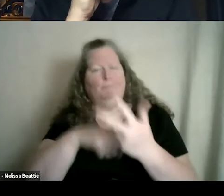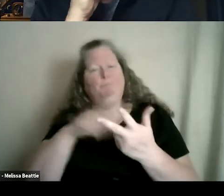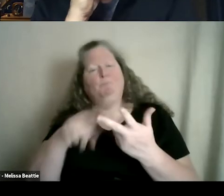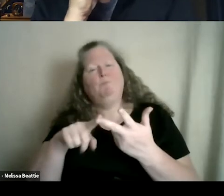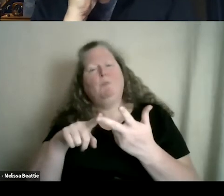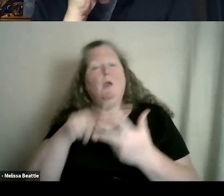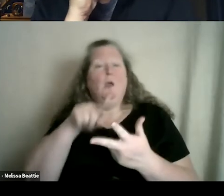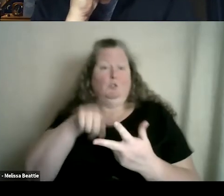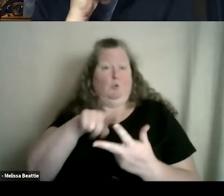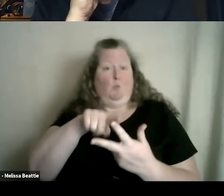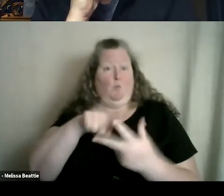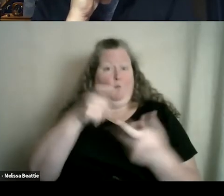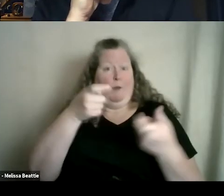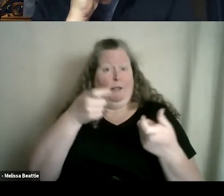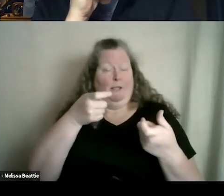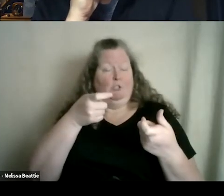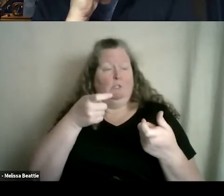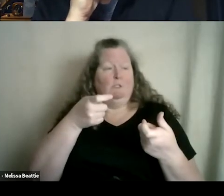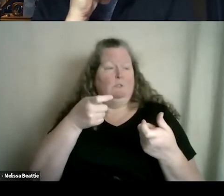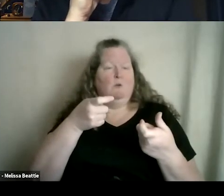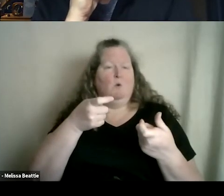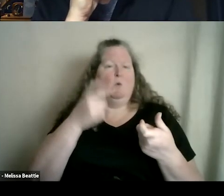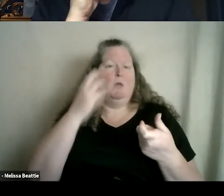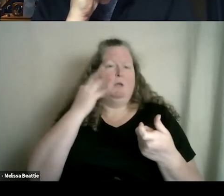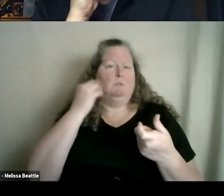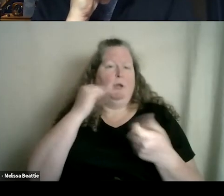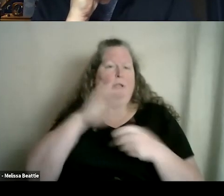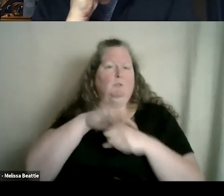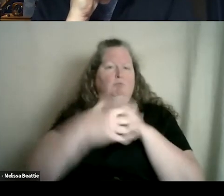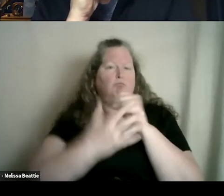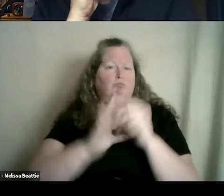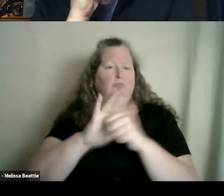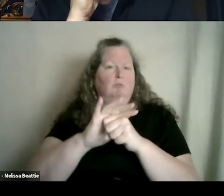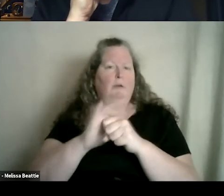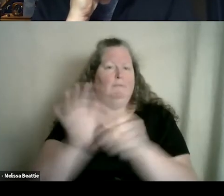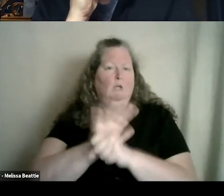a worldwide trip, and it